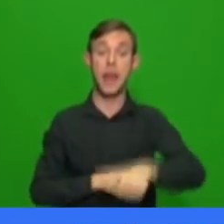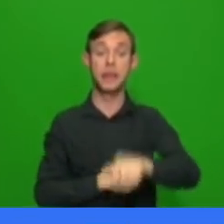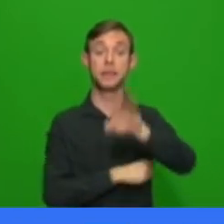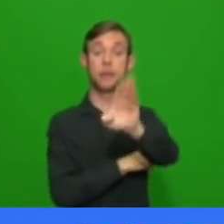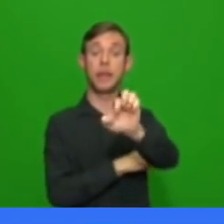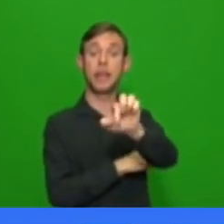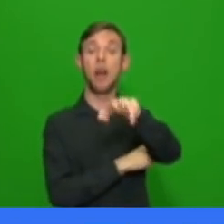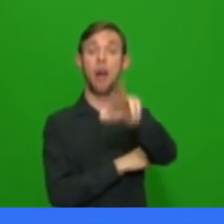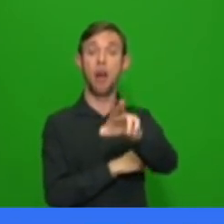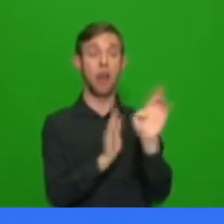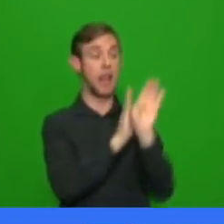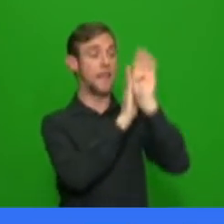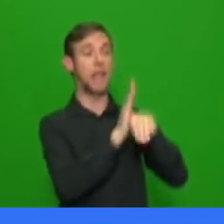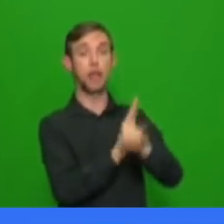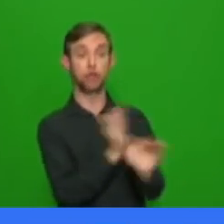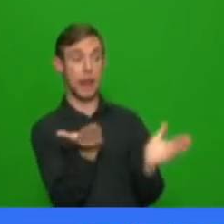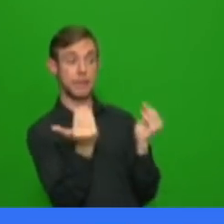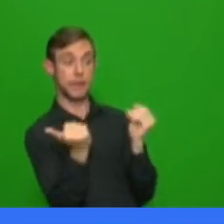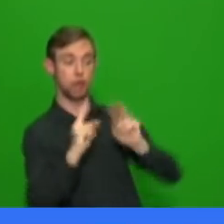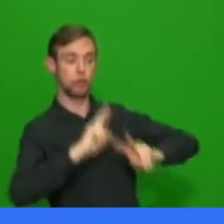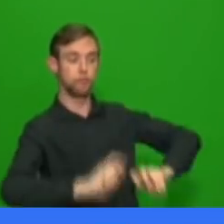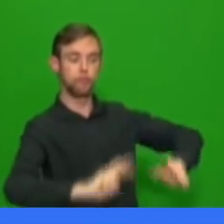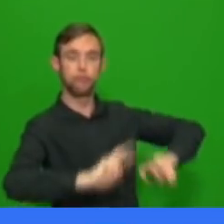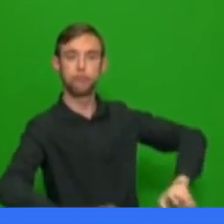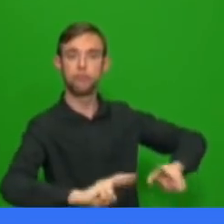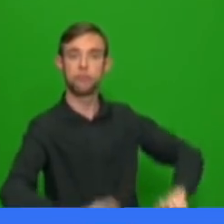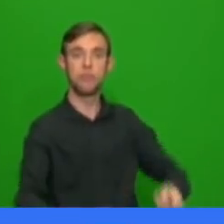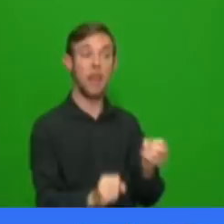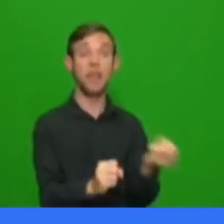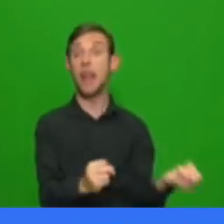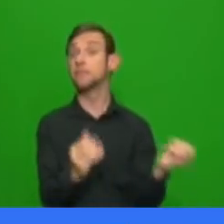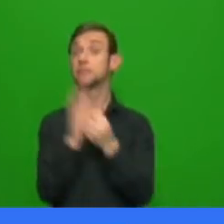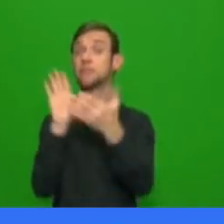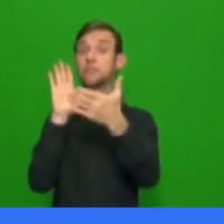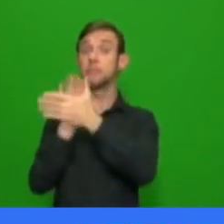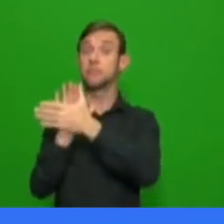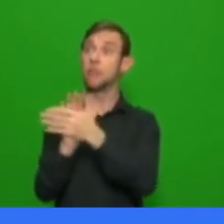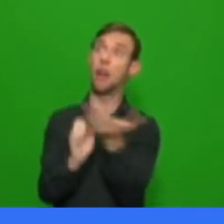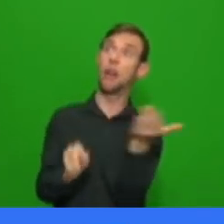inflation expectations survey will be published in July.